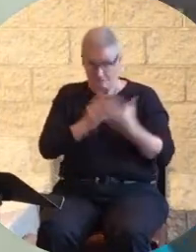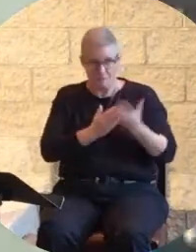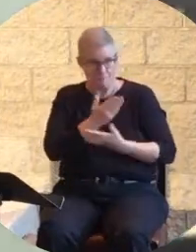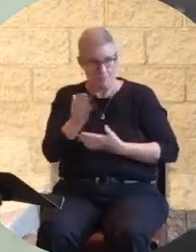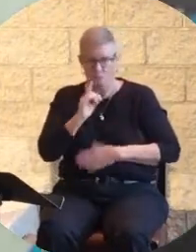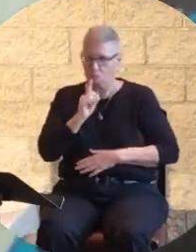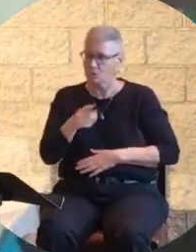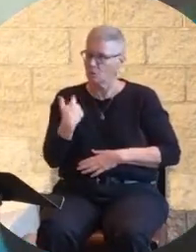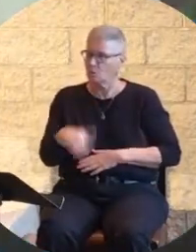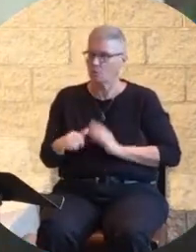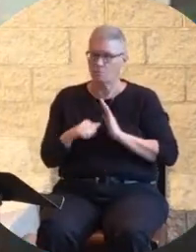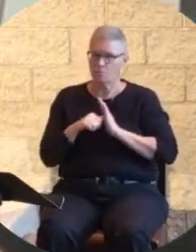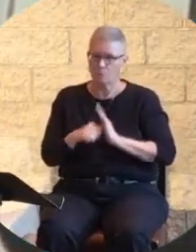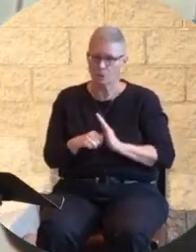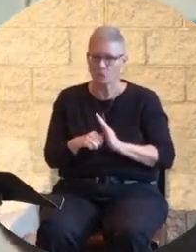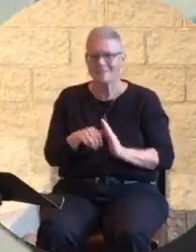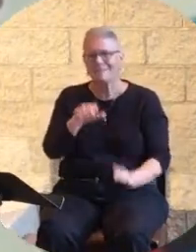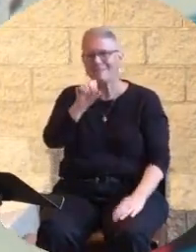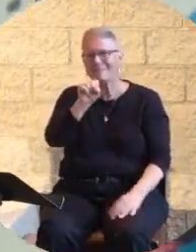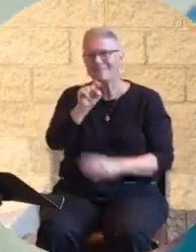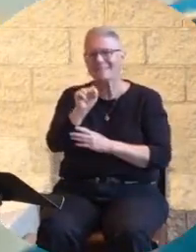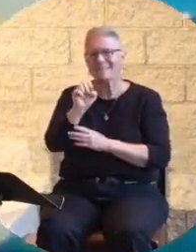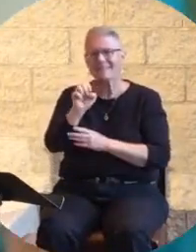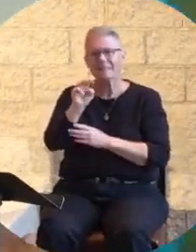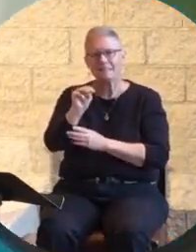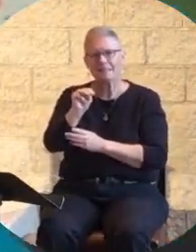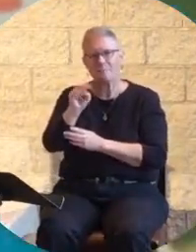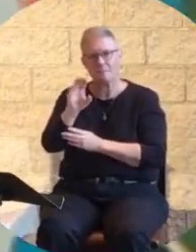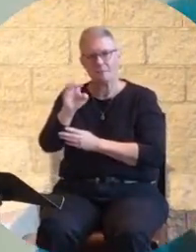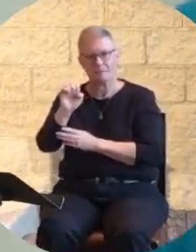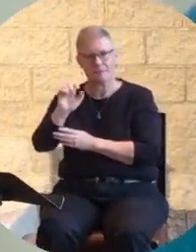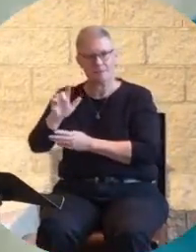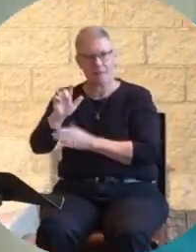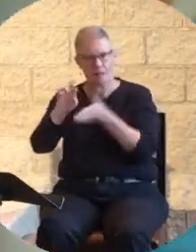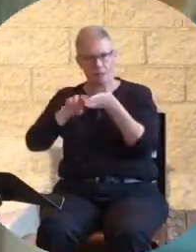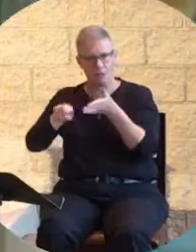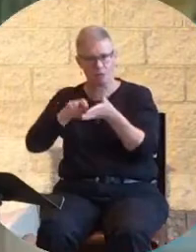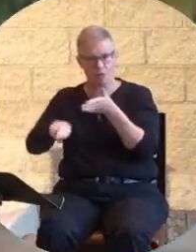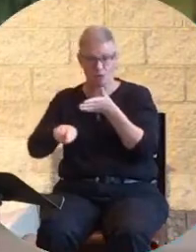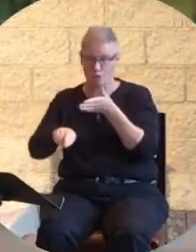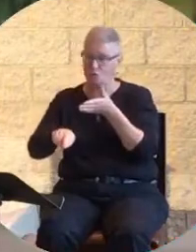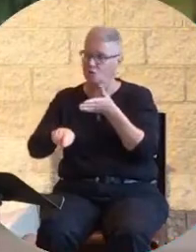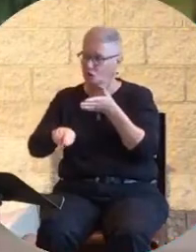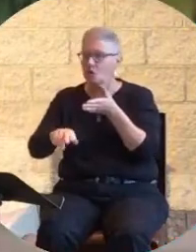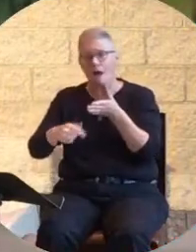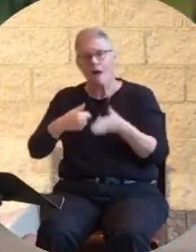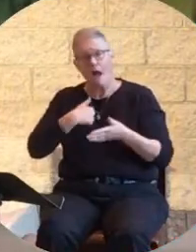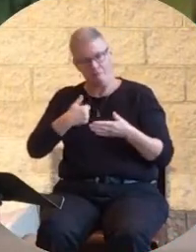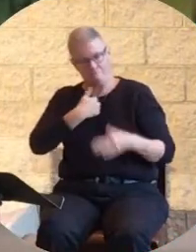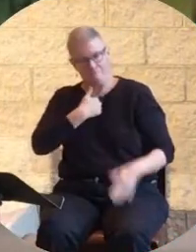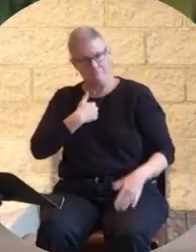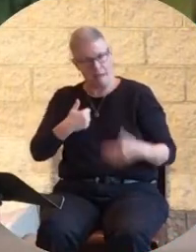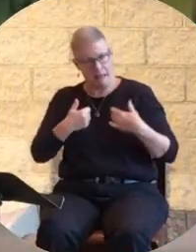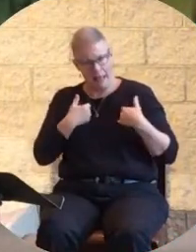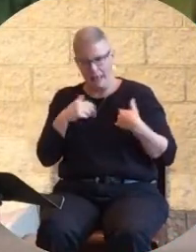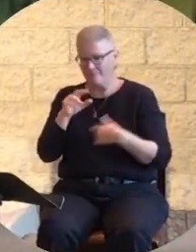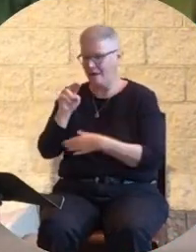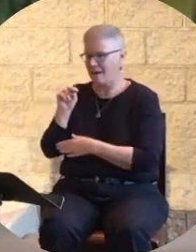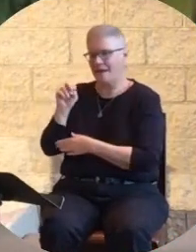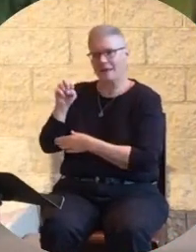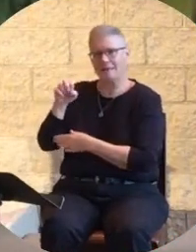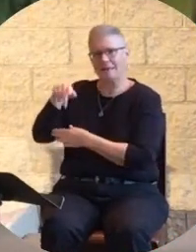impressive, stem cell research. I actually have a nephew-in-law who is going to be benefiting